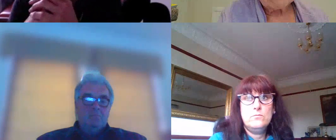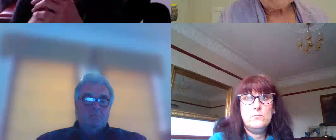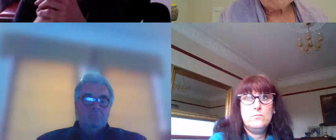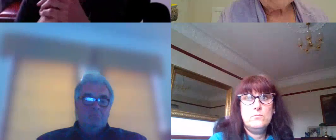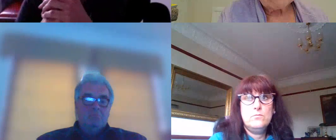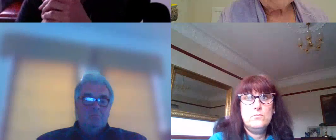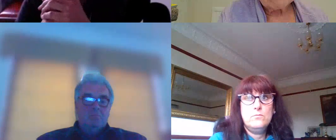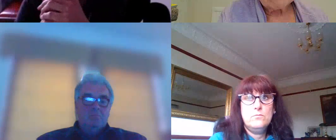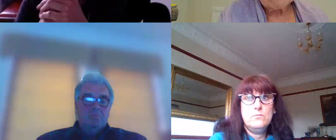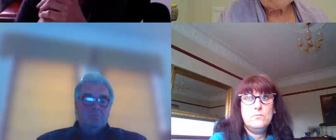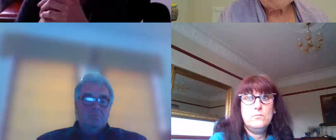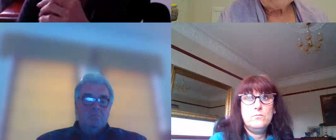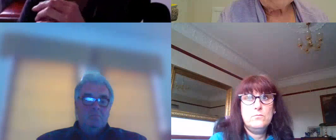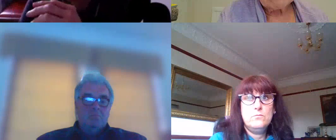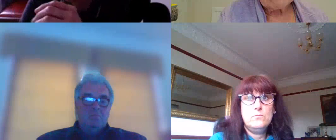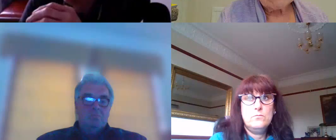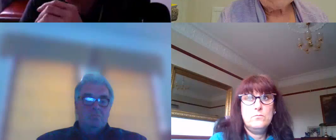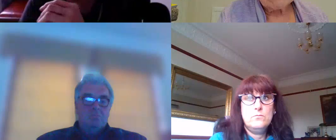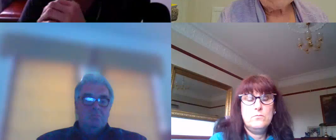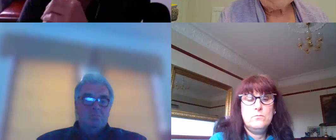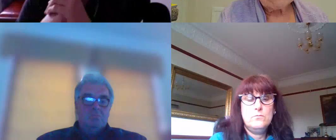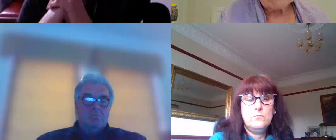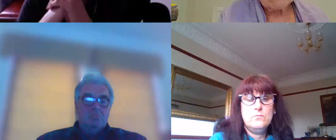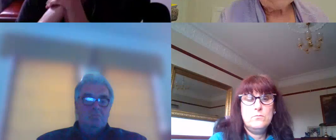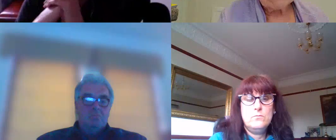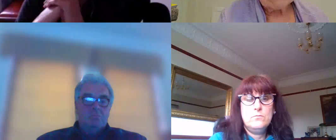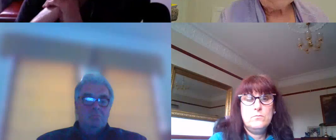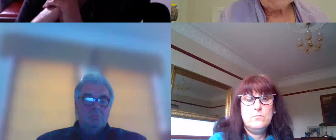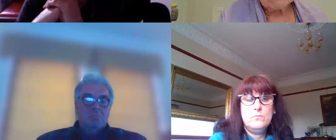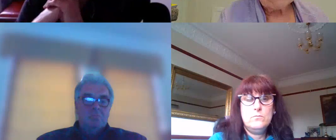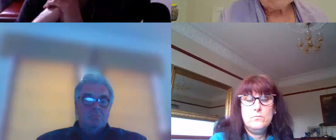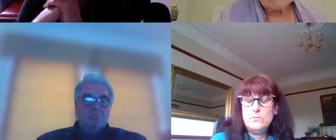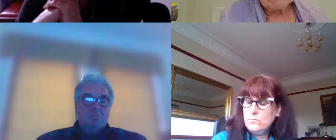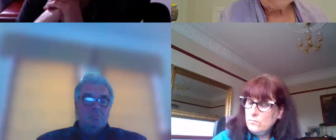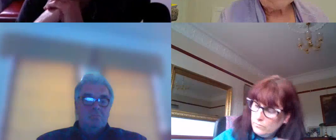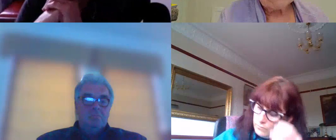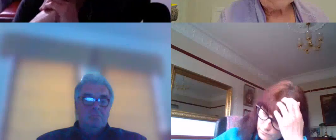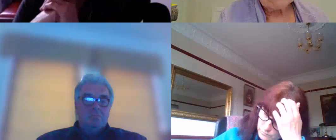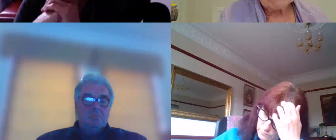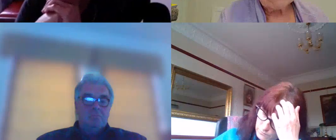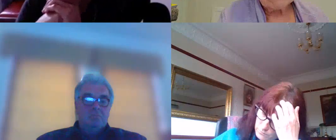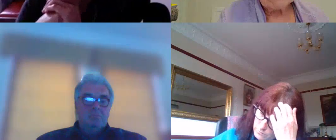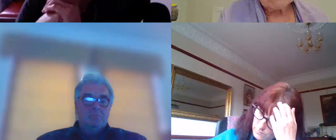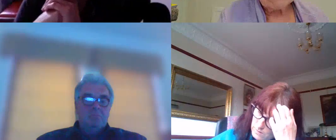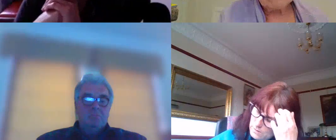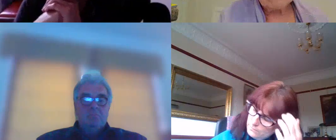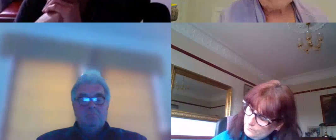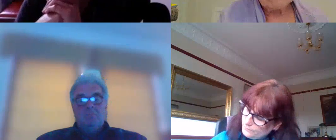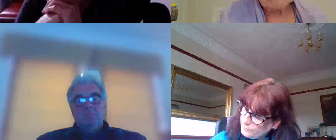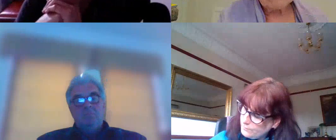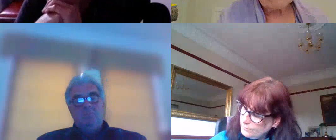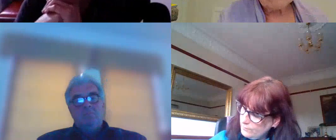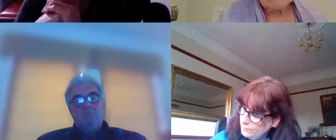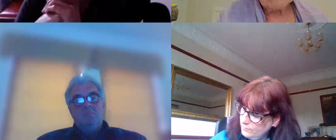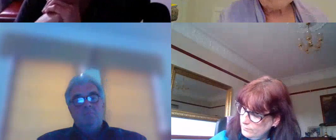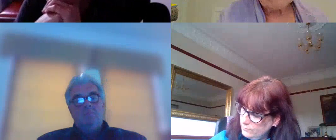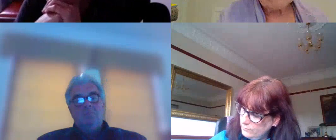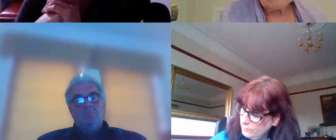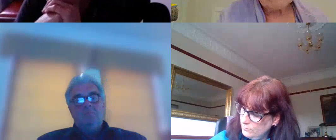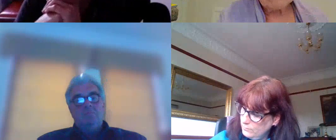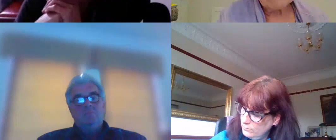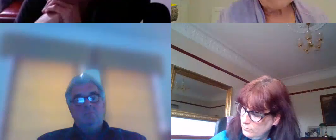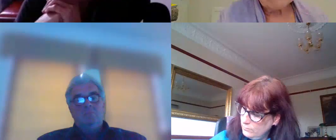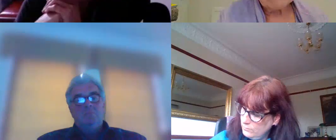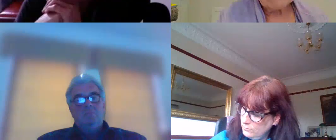full process. The ballot box opening for the afternoon sessions will commence at the start of